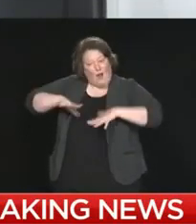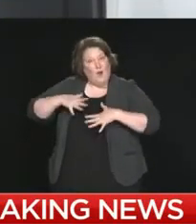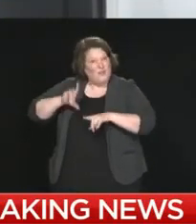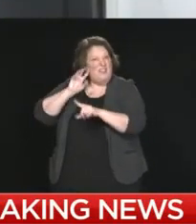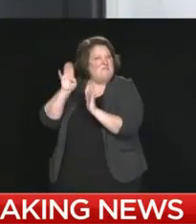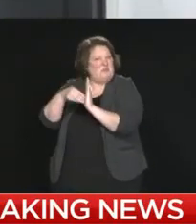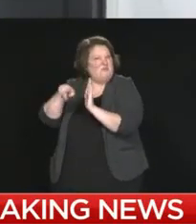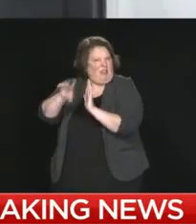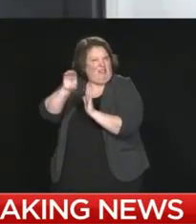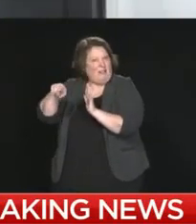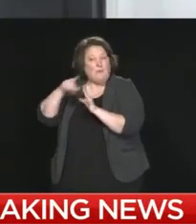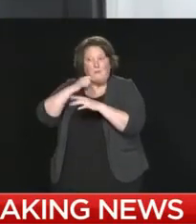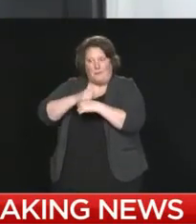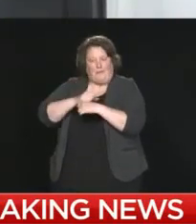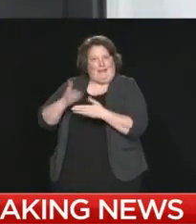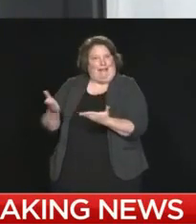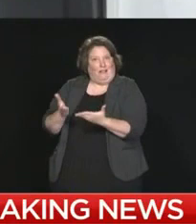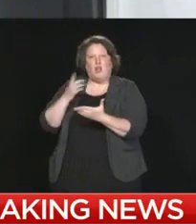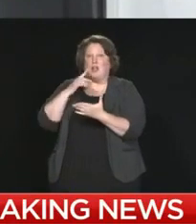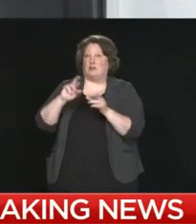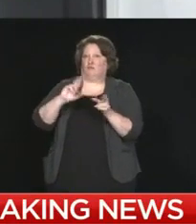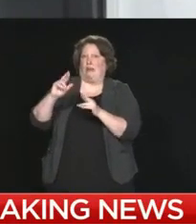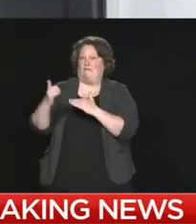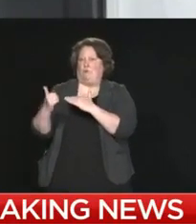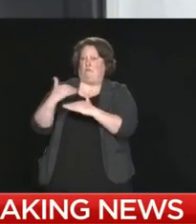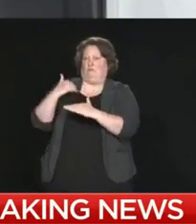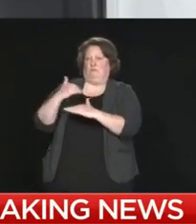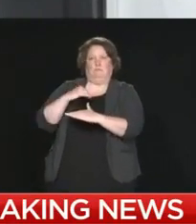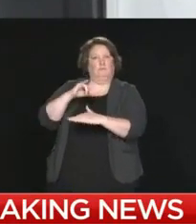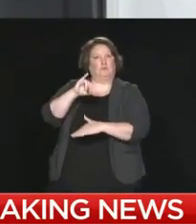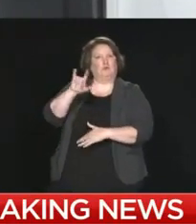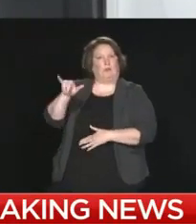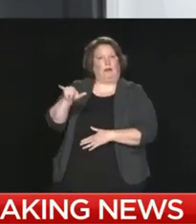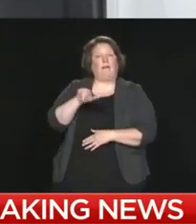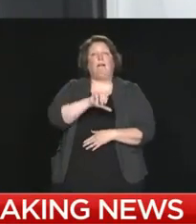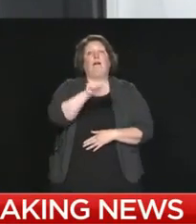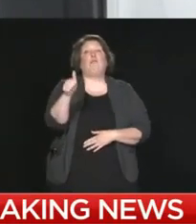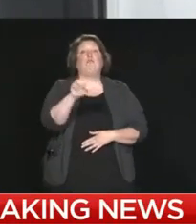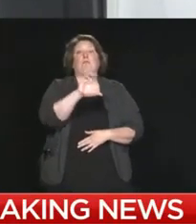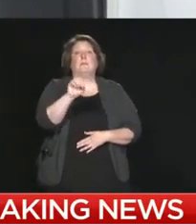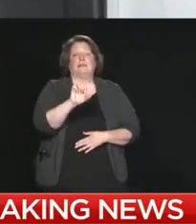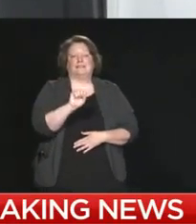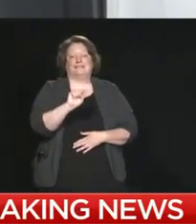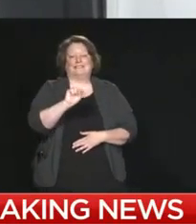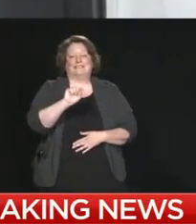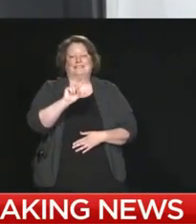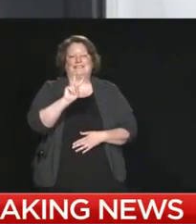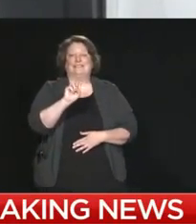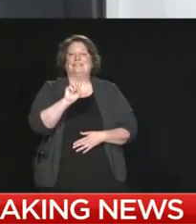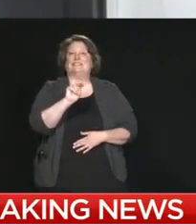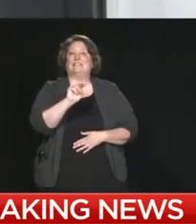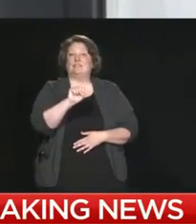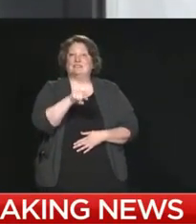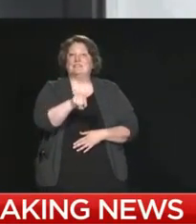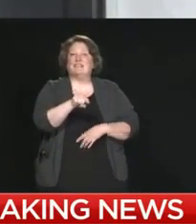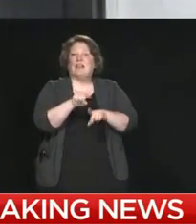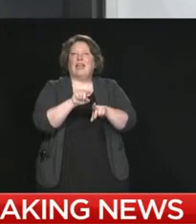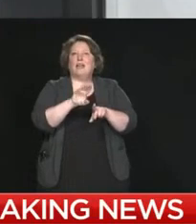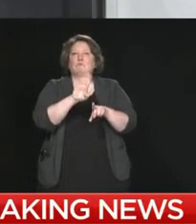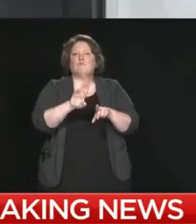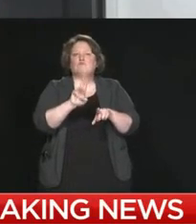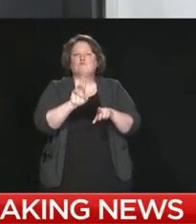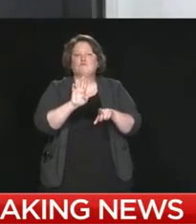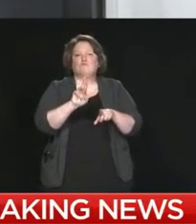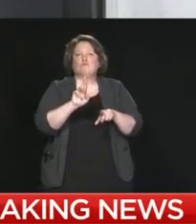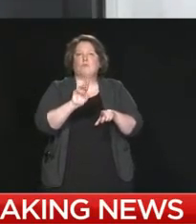gowns, with deliveries starting in July. And the Stevens Company, a medical supply distributor in Brampton, will